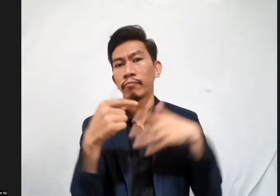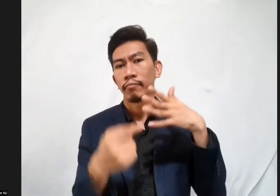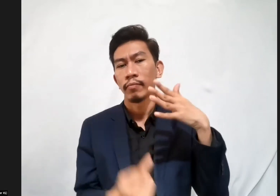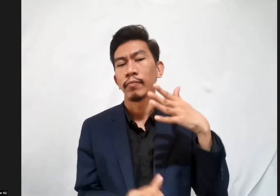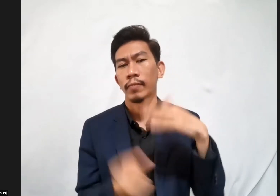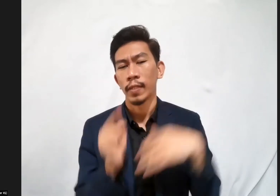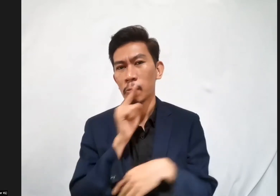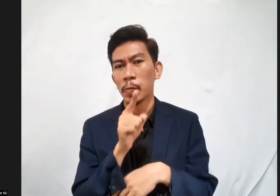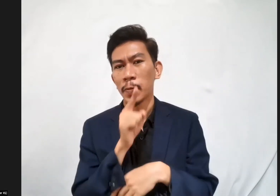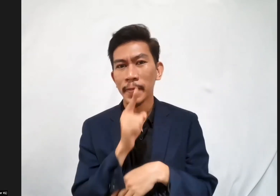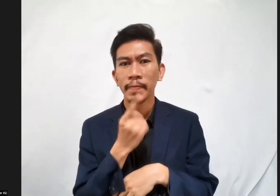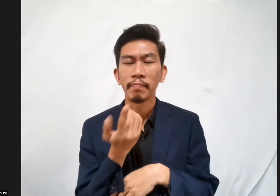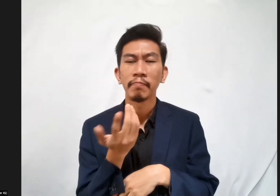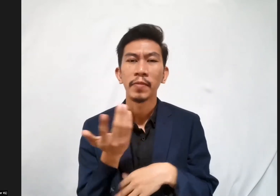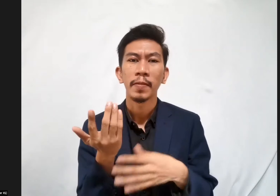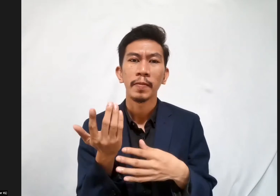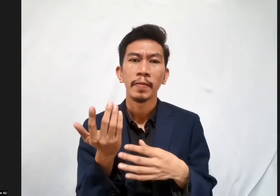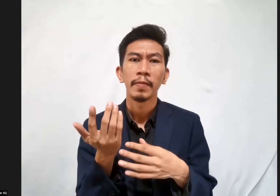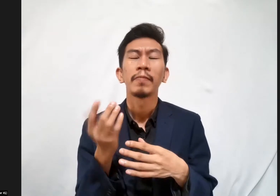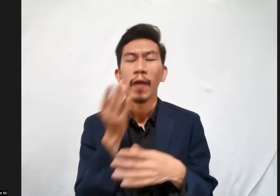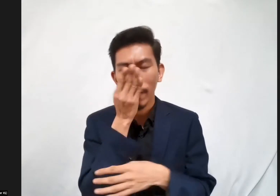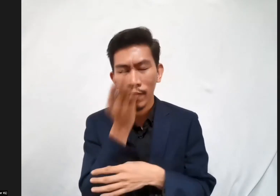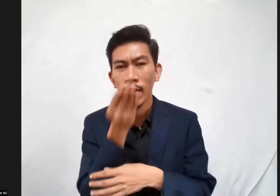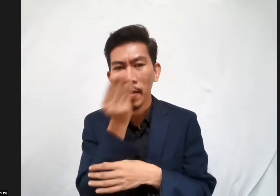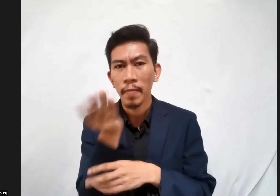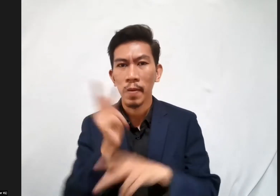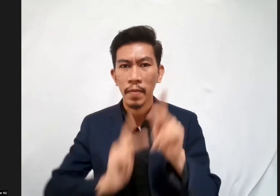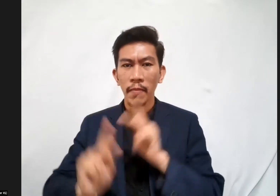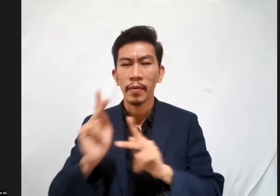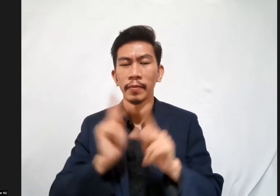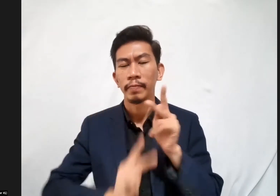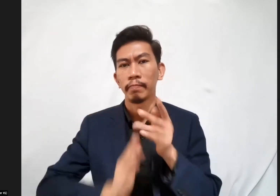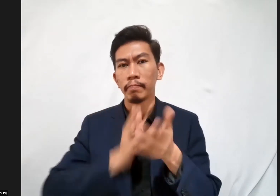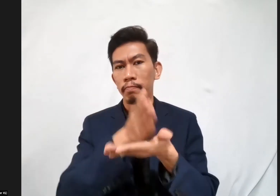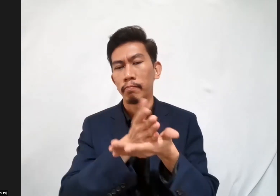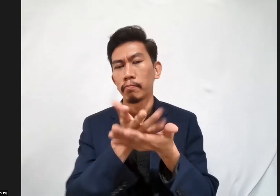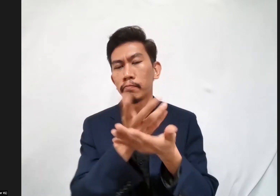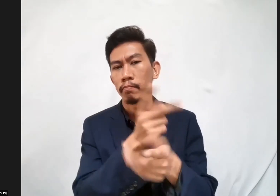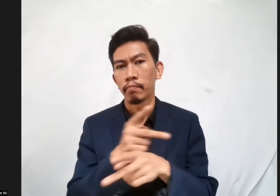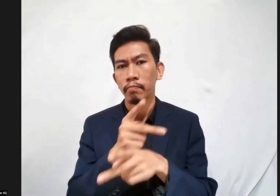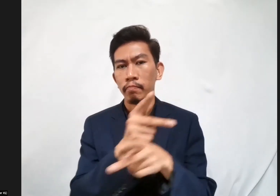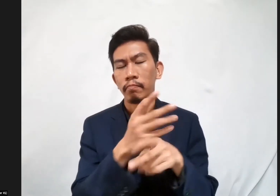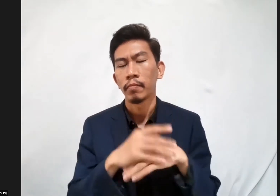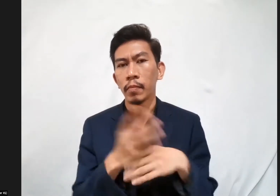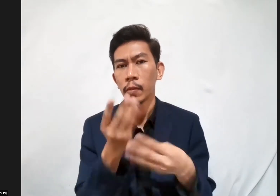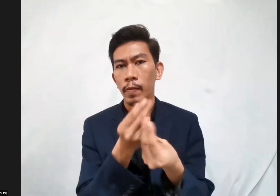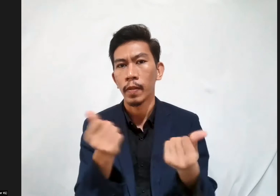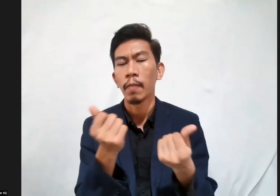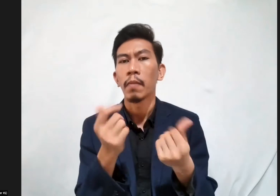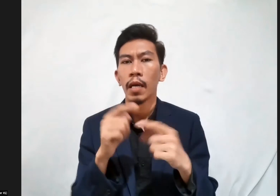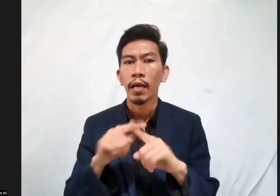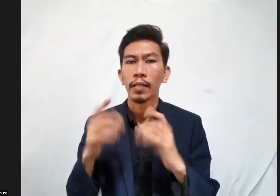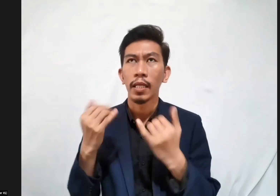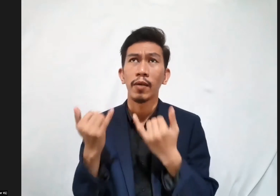really more in trickles. But hopefully, within the end of this year, we